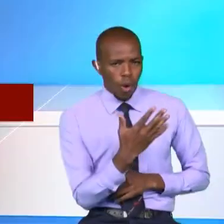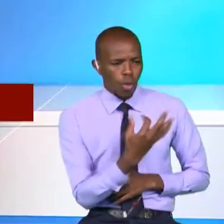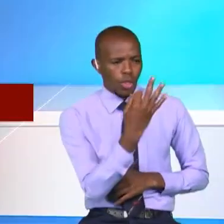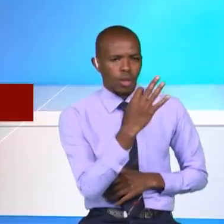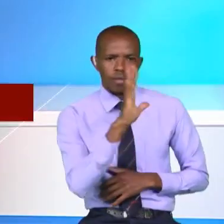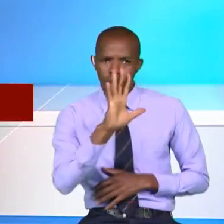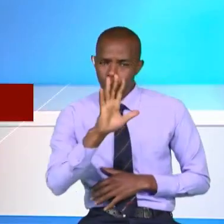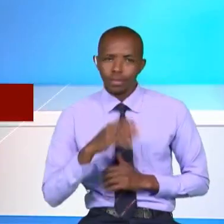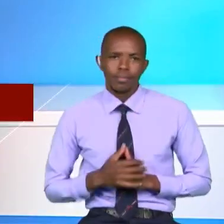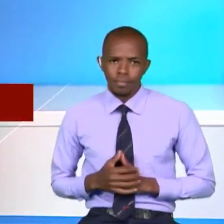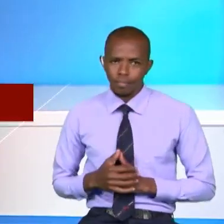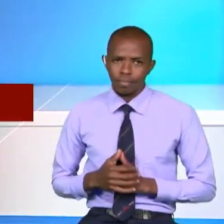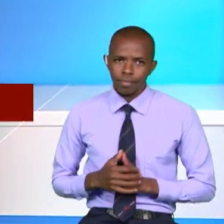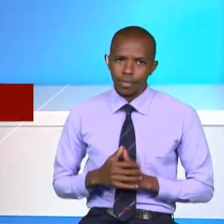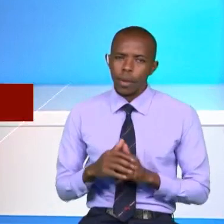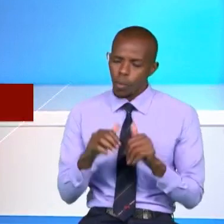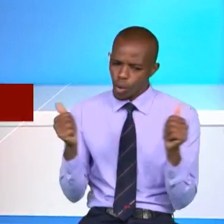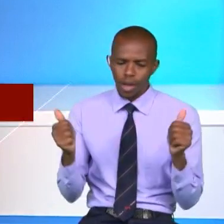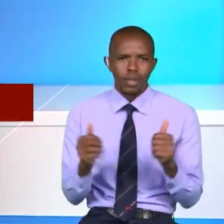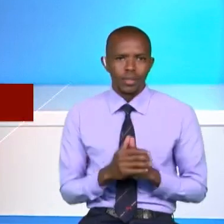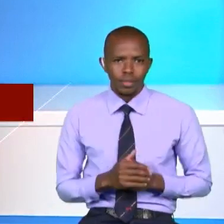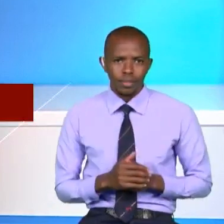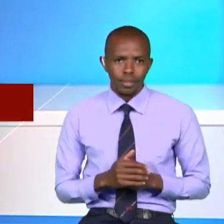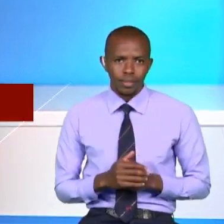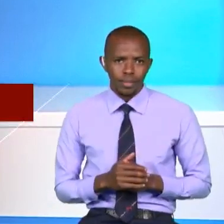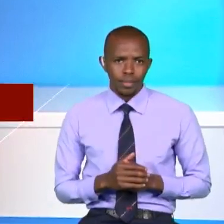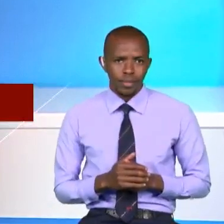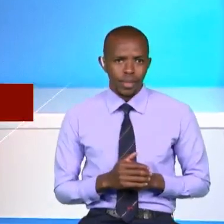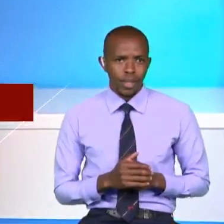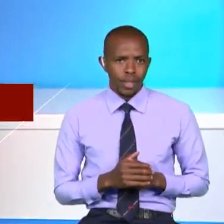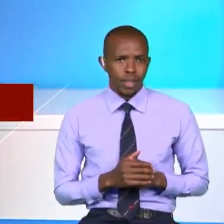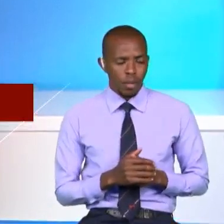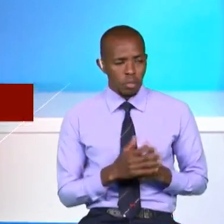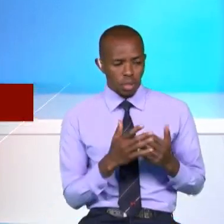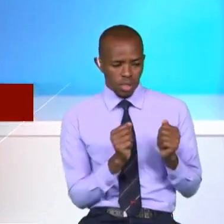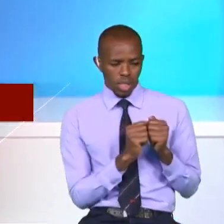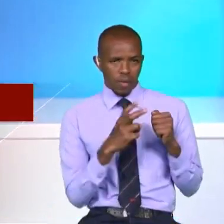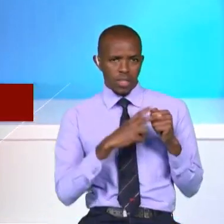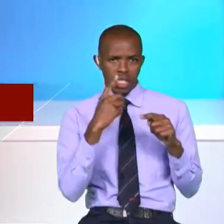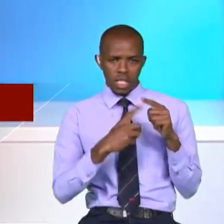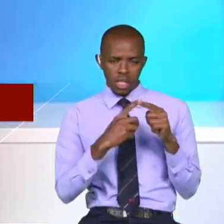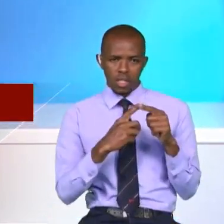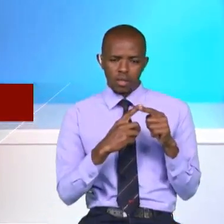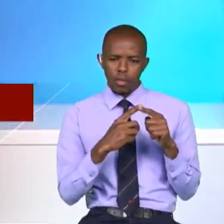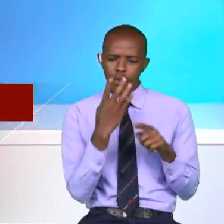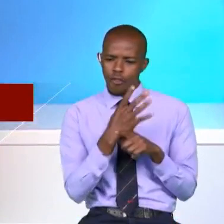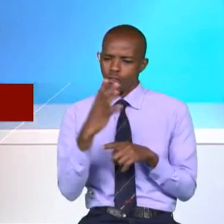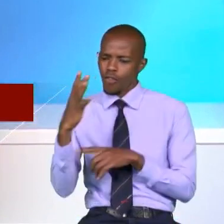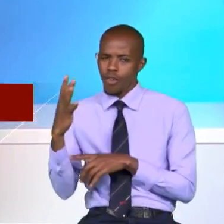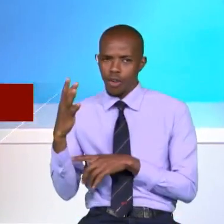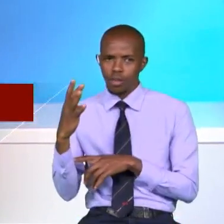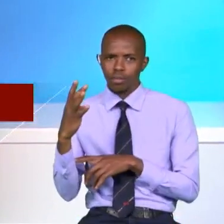35. All right. So, 15 or something. I started singing when I was 17, straight out of Form 4. Mm. I've only